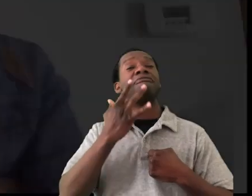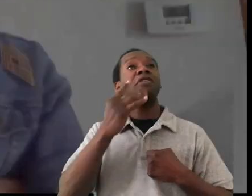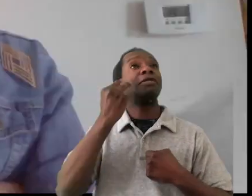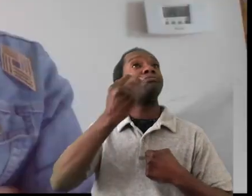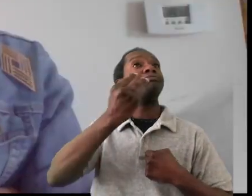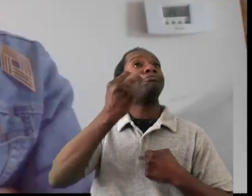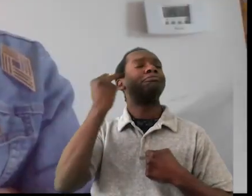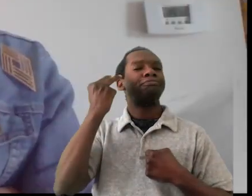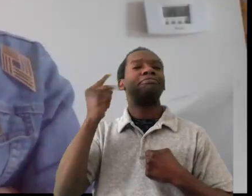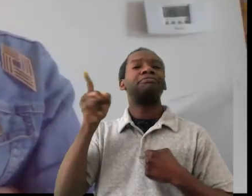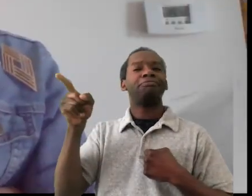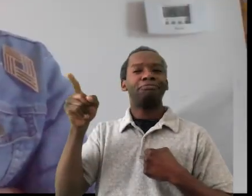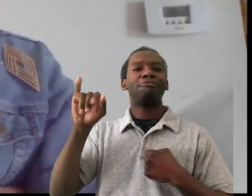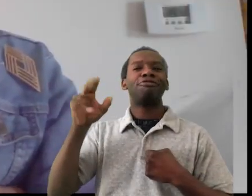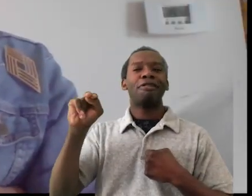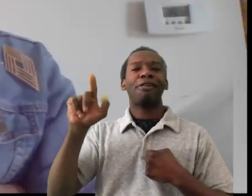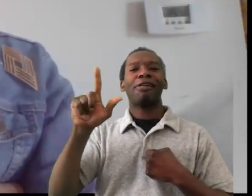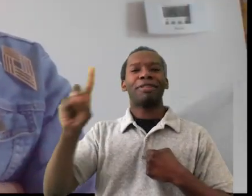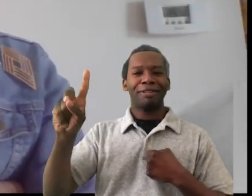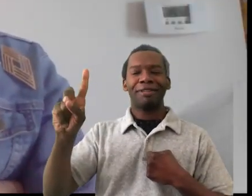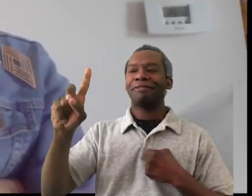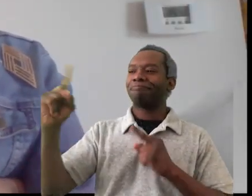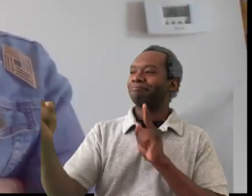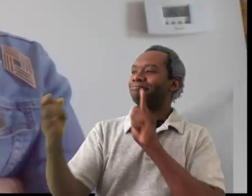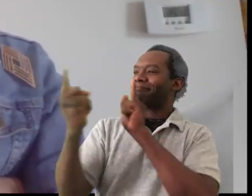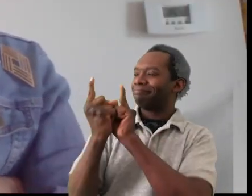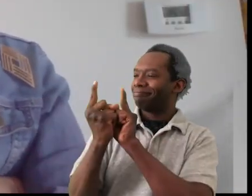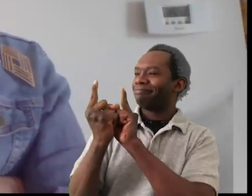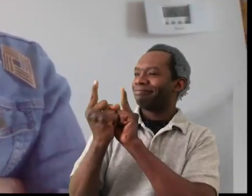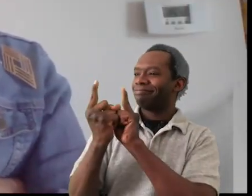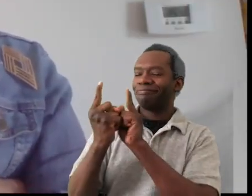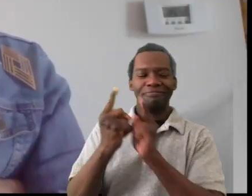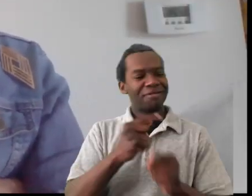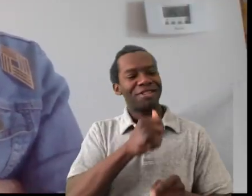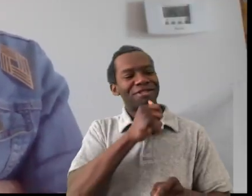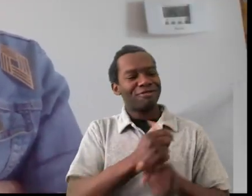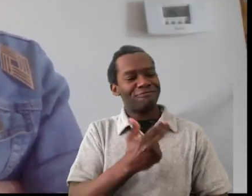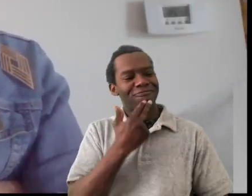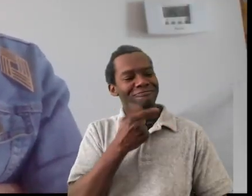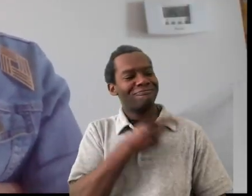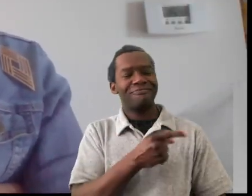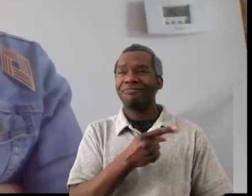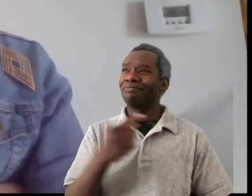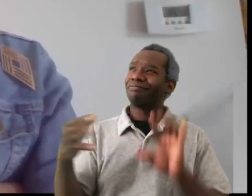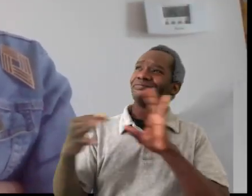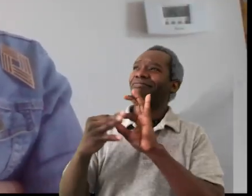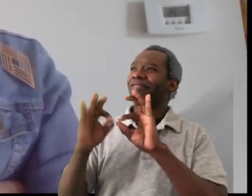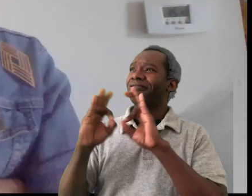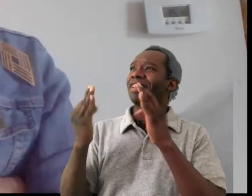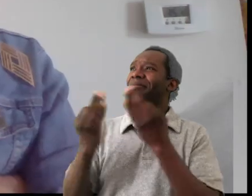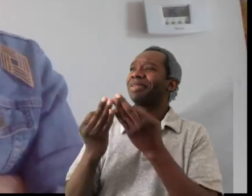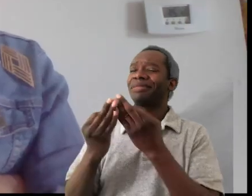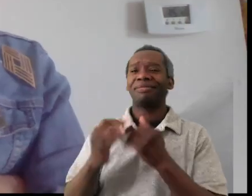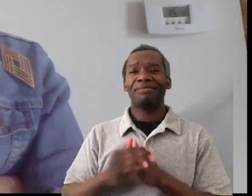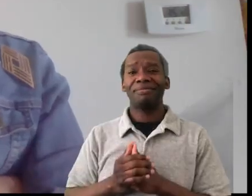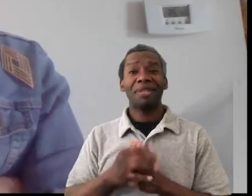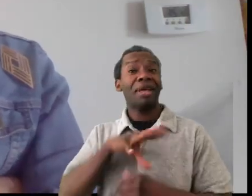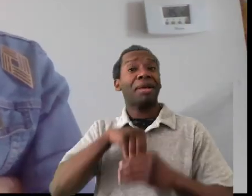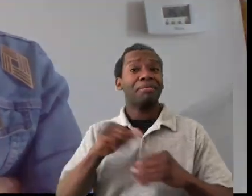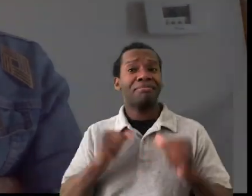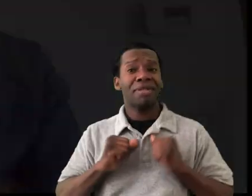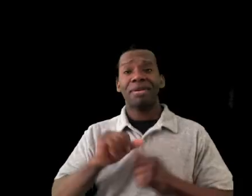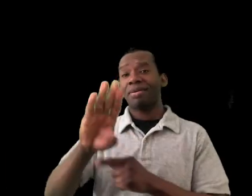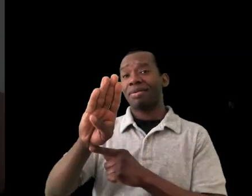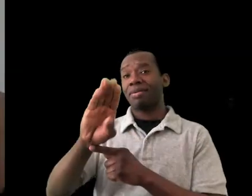My favorite memory of working with Johnny Lee was the first time he called me little sister, because he immediately felt